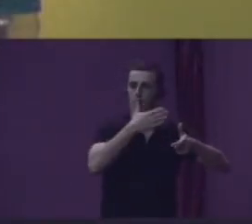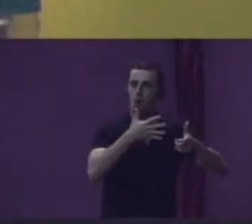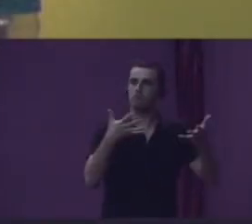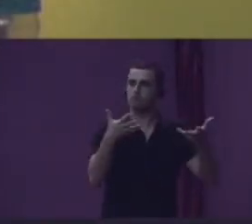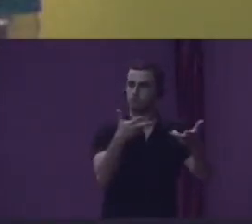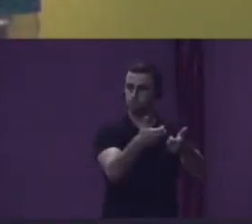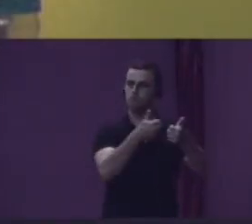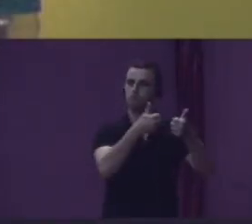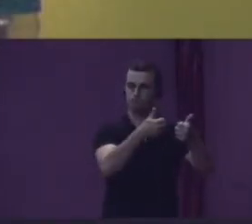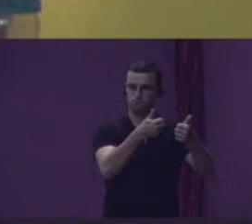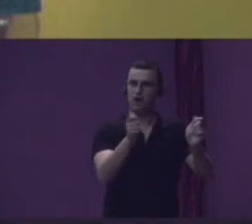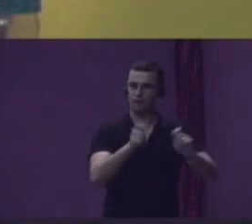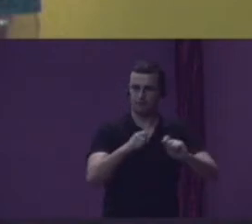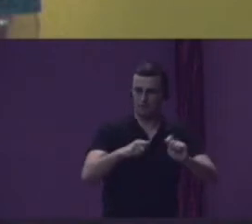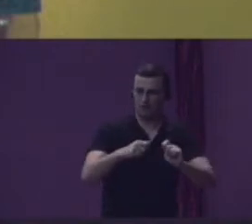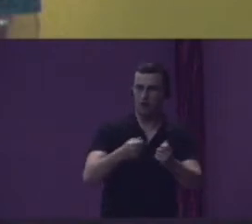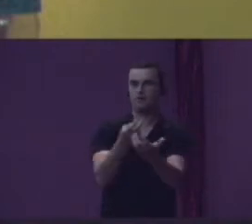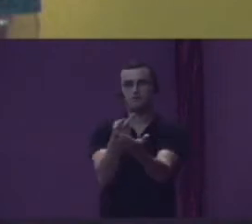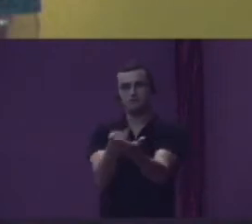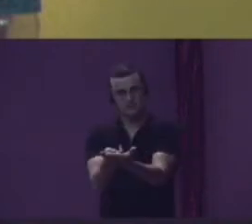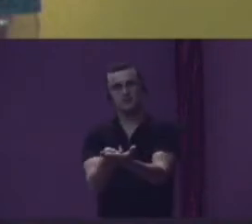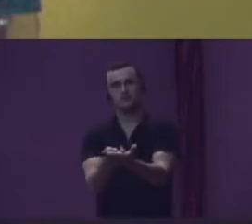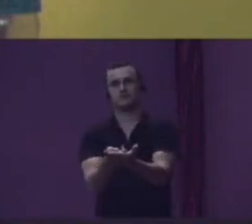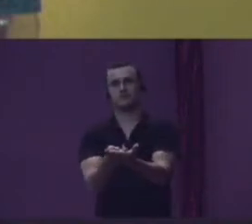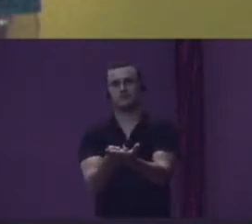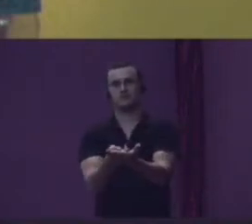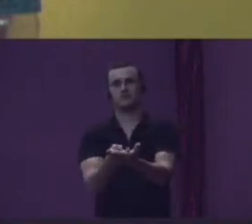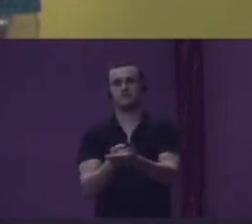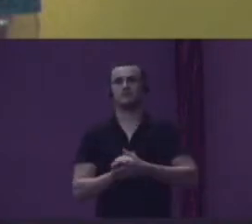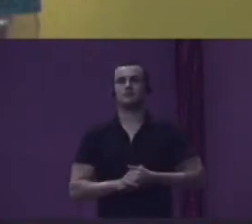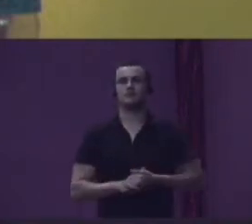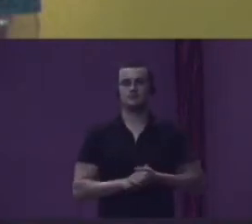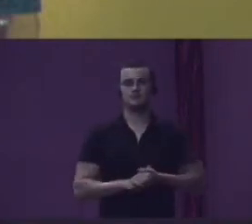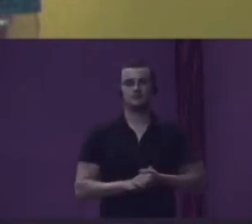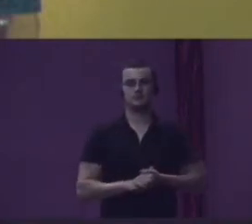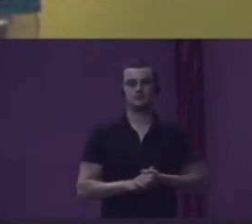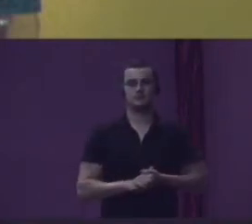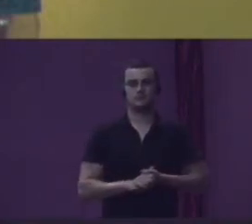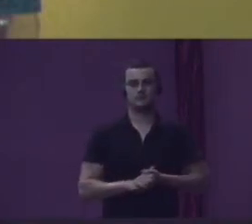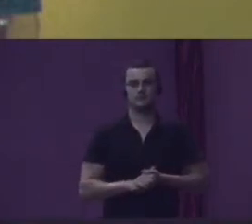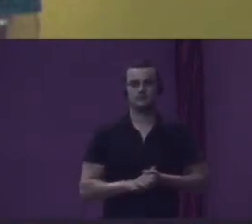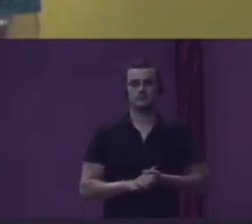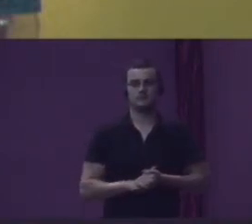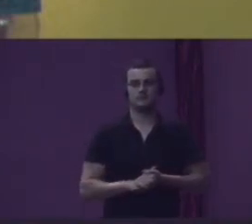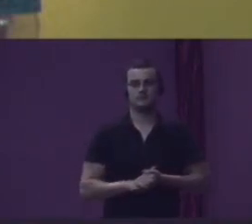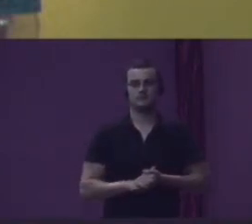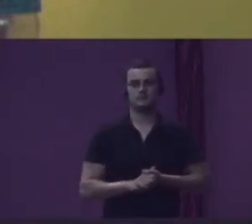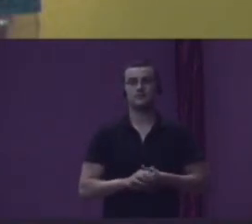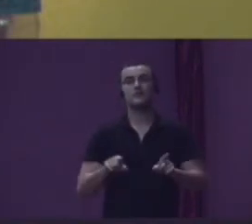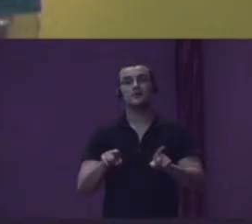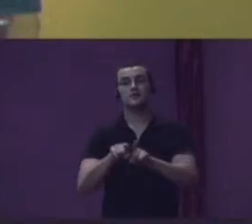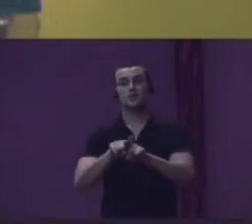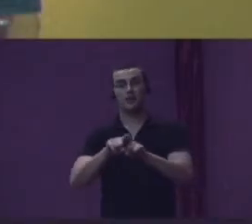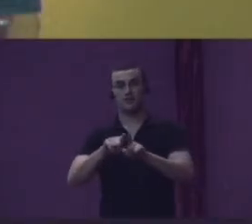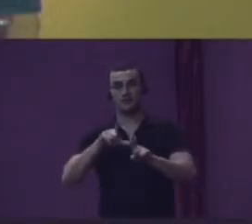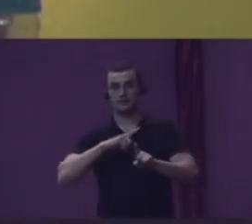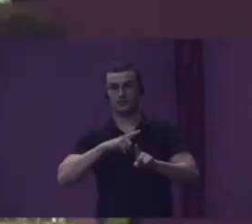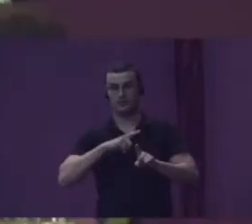participation in the labor, and that's what we do to keep birth in these contexts safe.